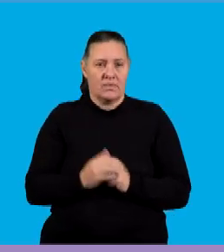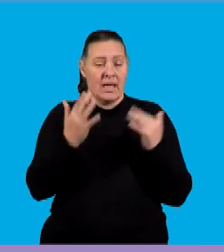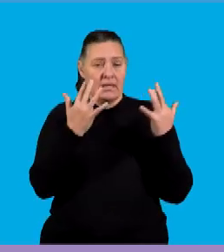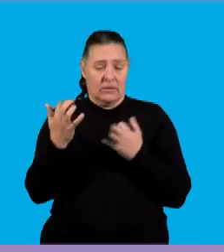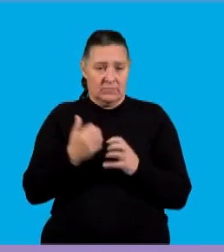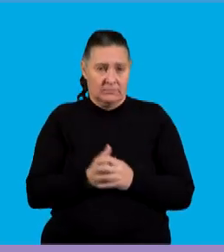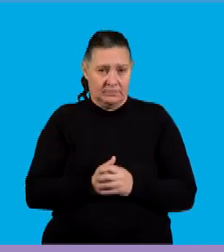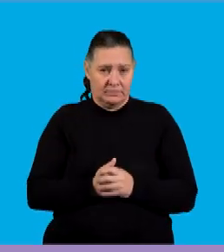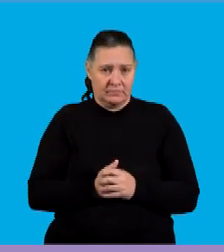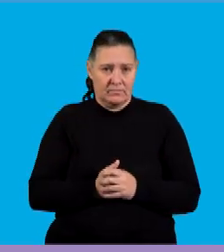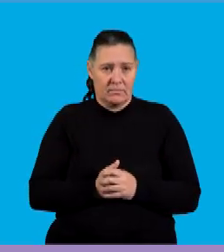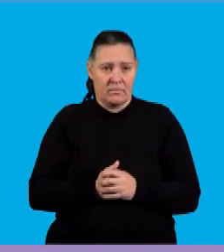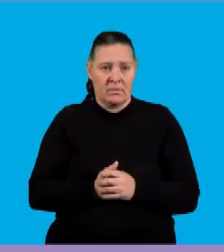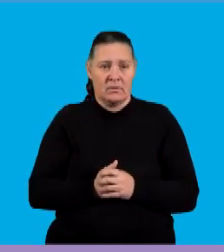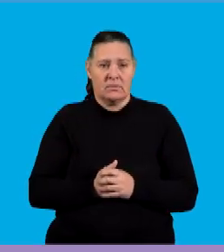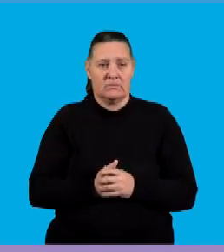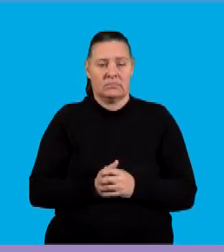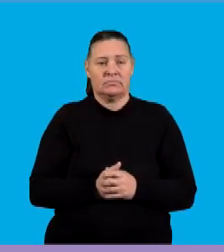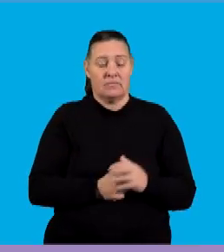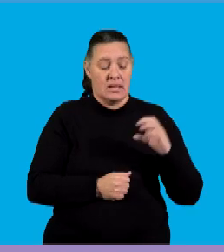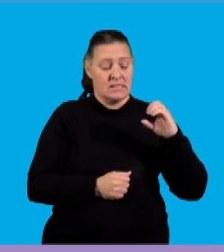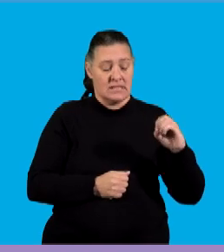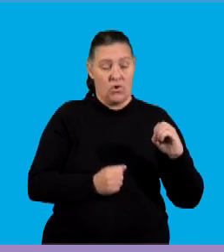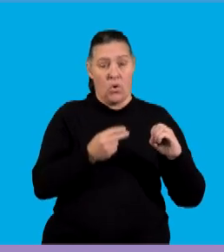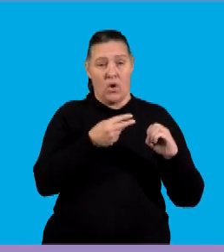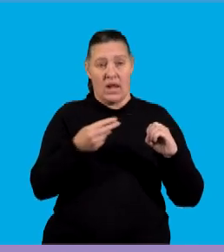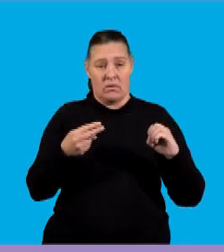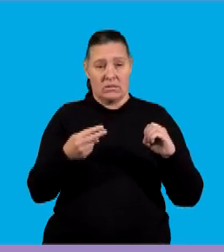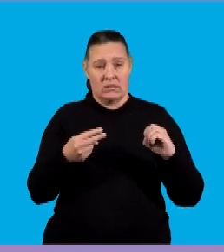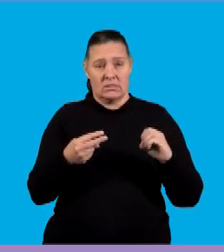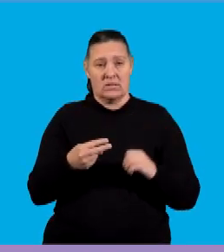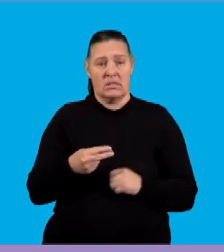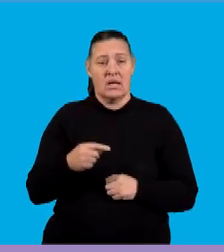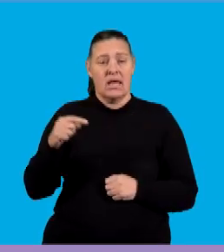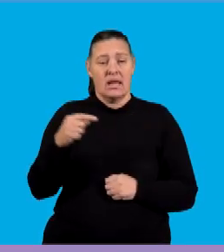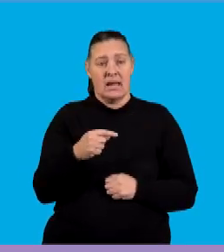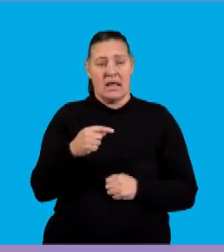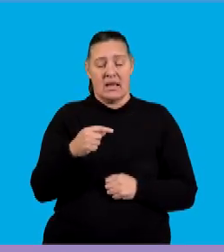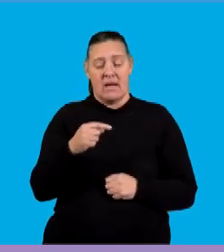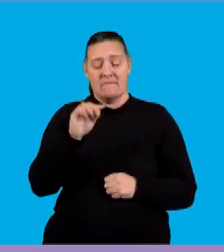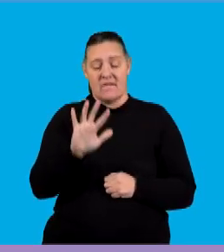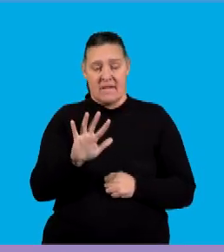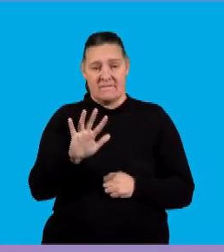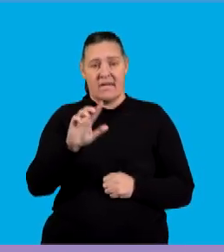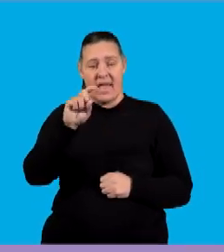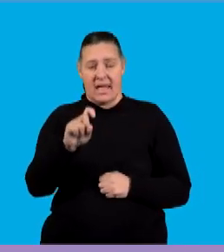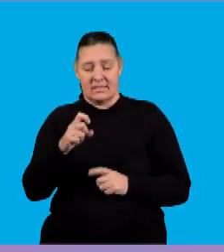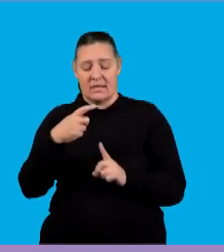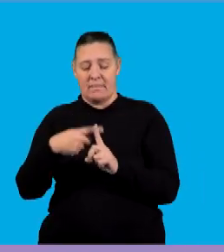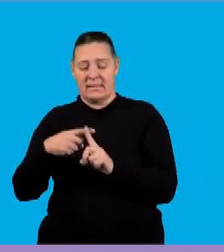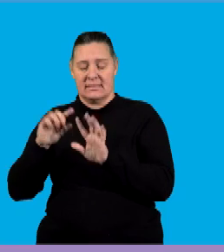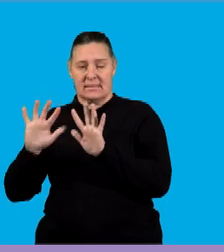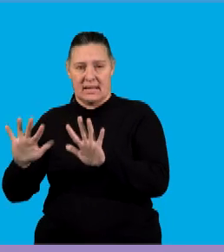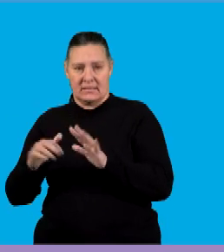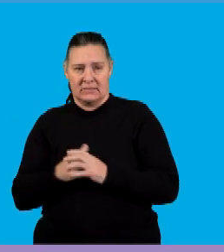of 5x plus 10 for this first equation of y is equals to negative 5x plus 10. So